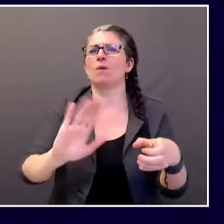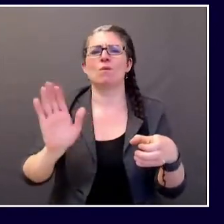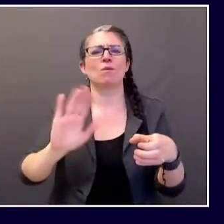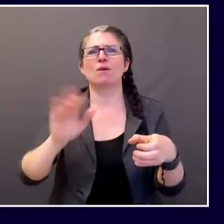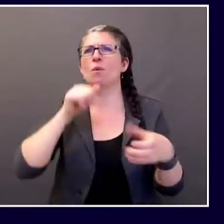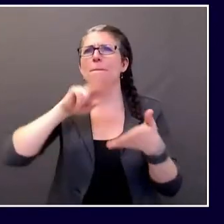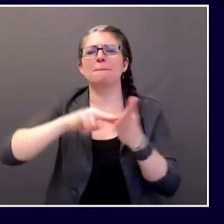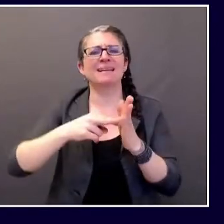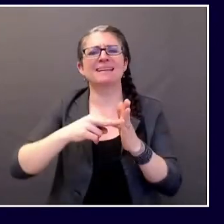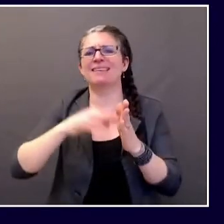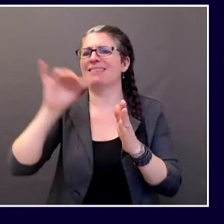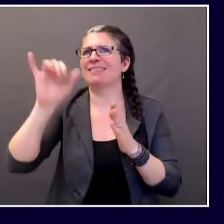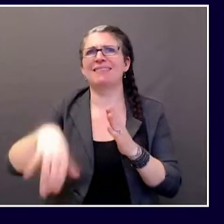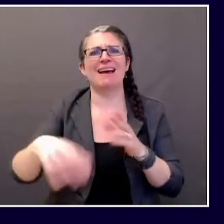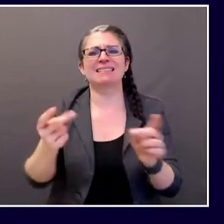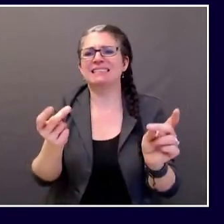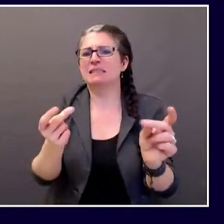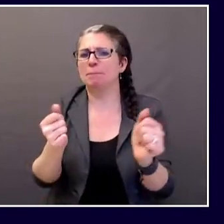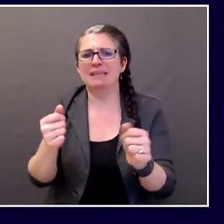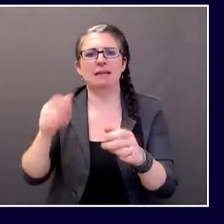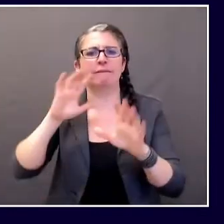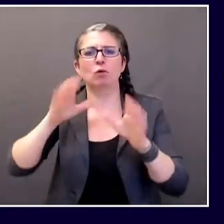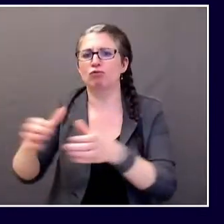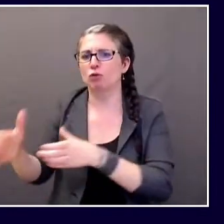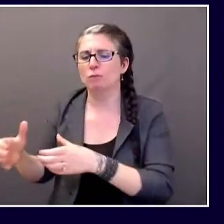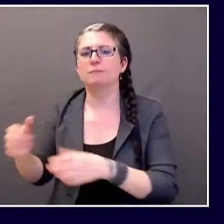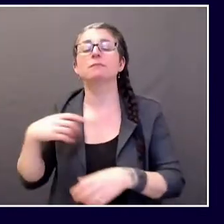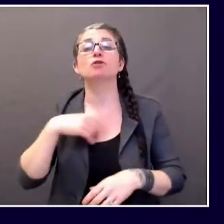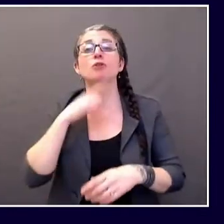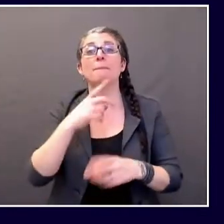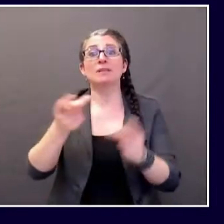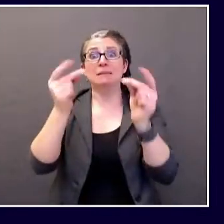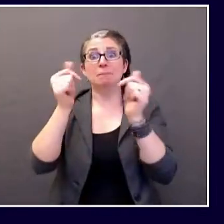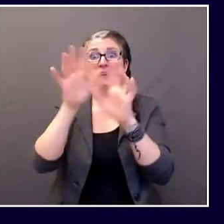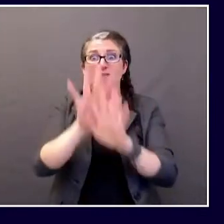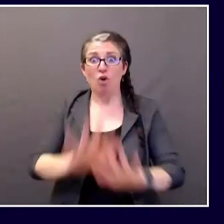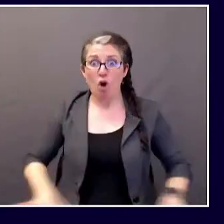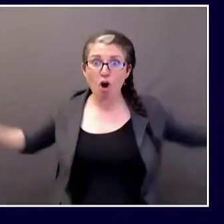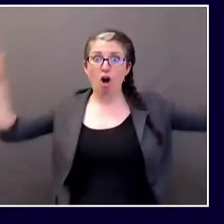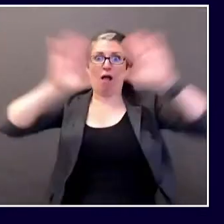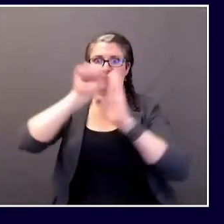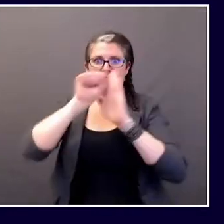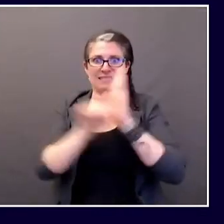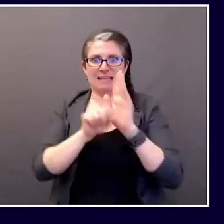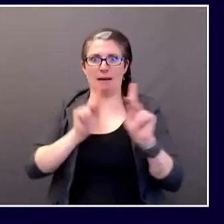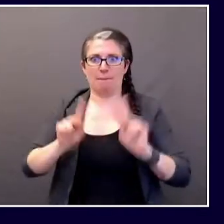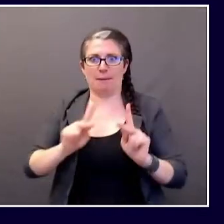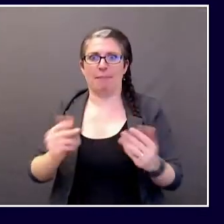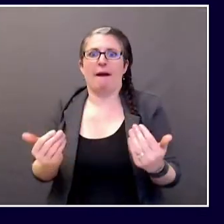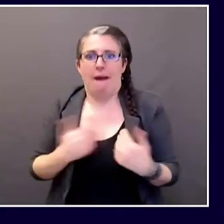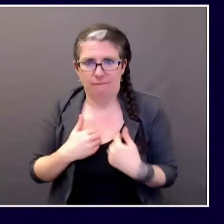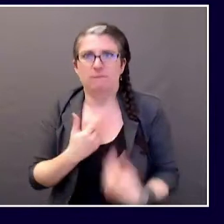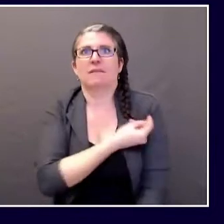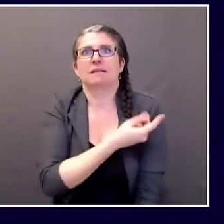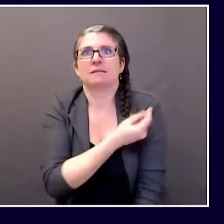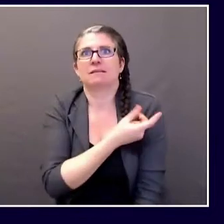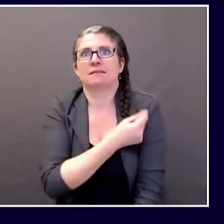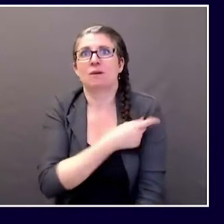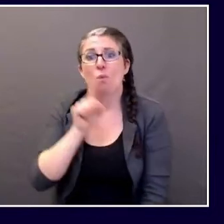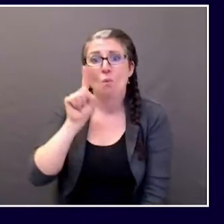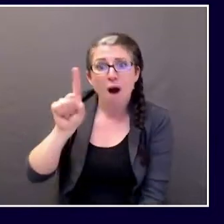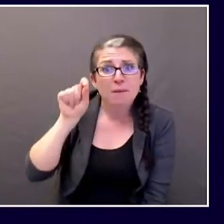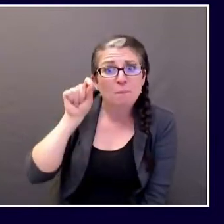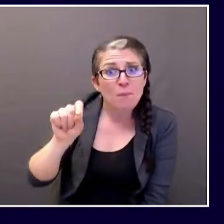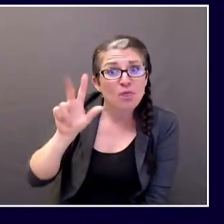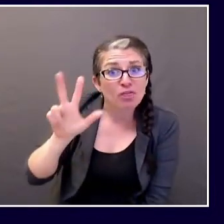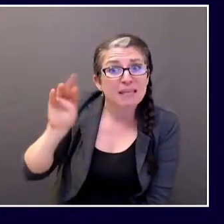affording protection all across the state. So it's not sort of site by site. It's as a state, the faster we can